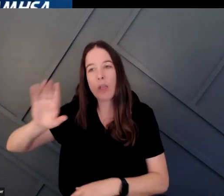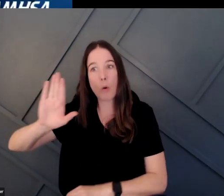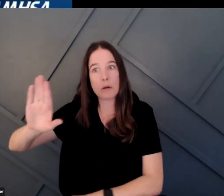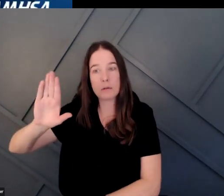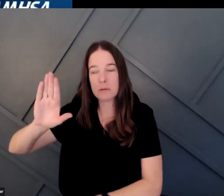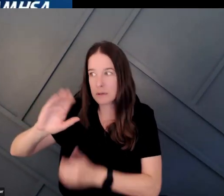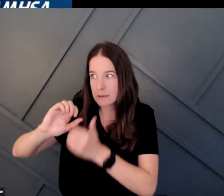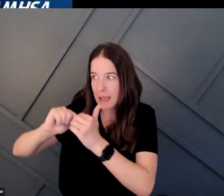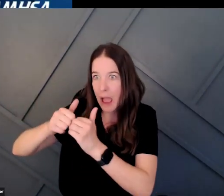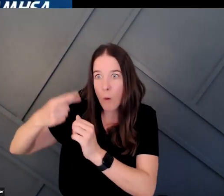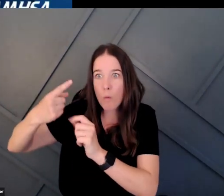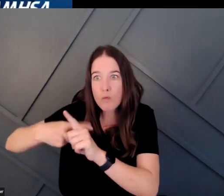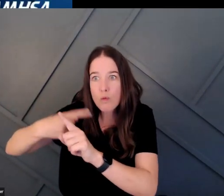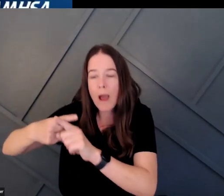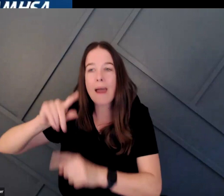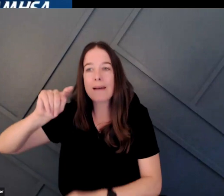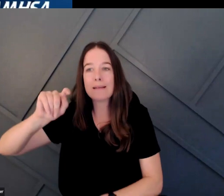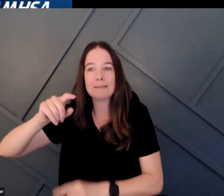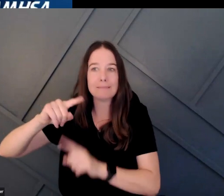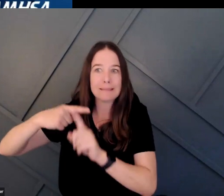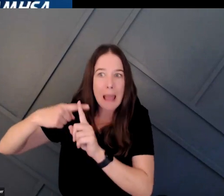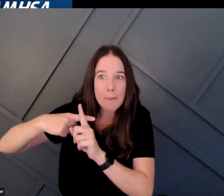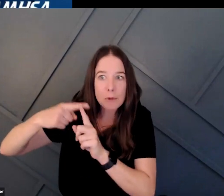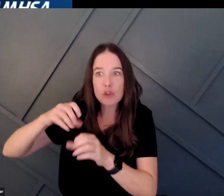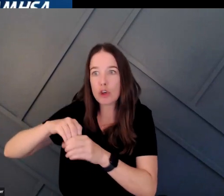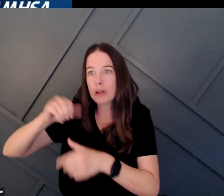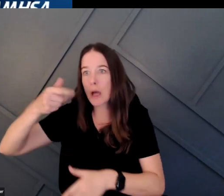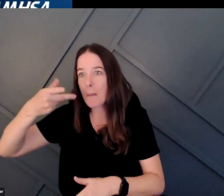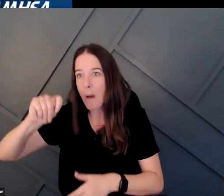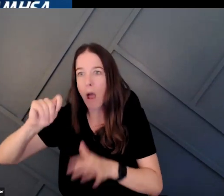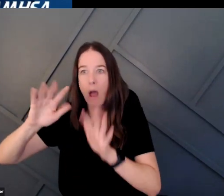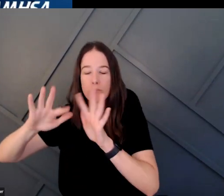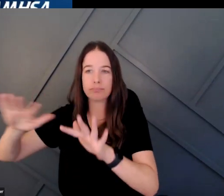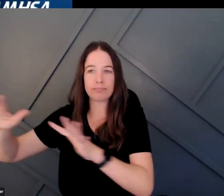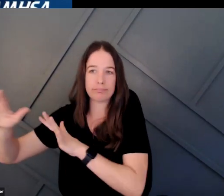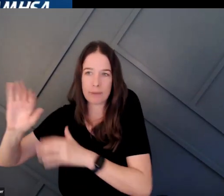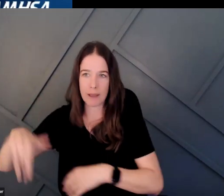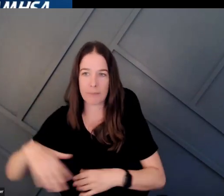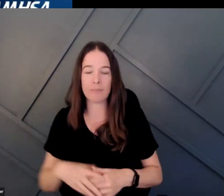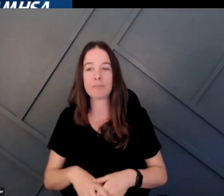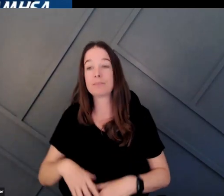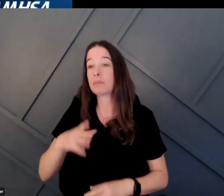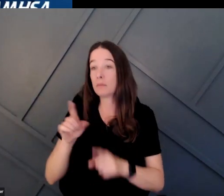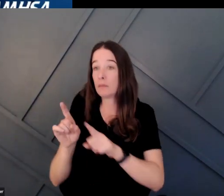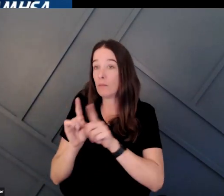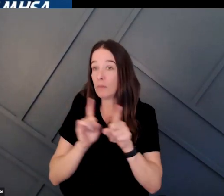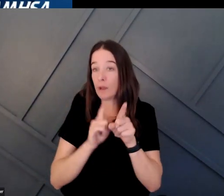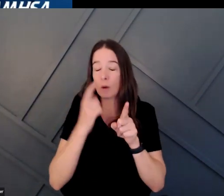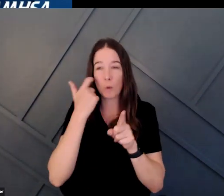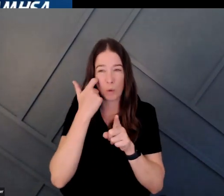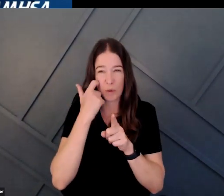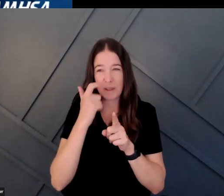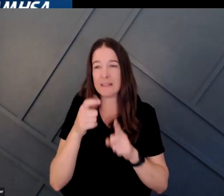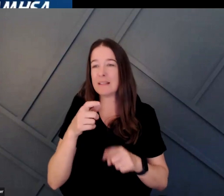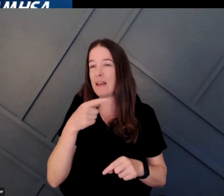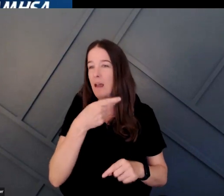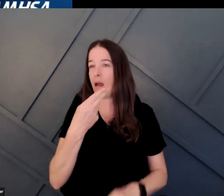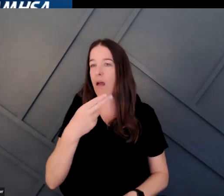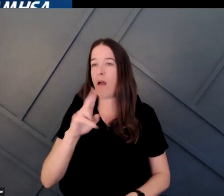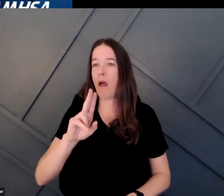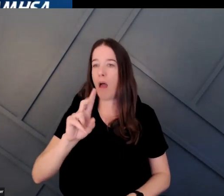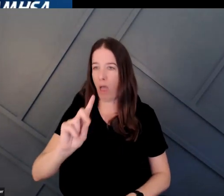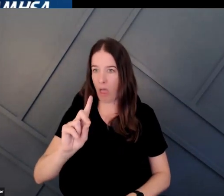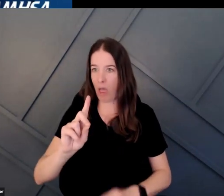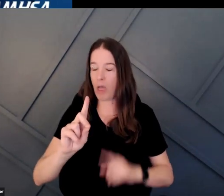I also have information about recent work by HUD, a press release that they're working to look at